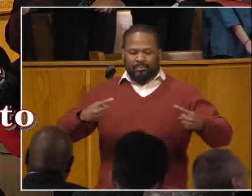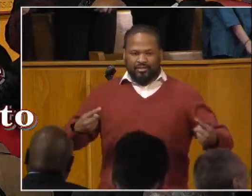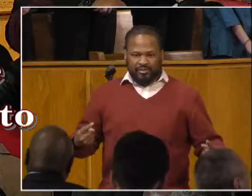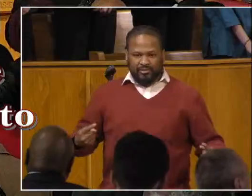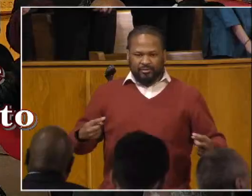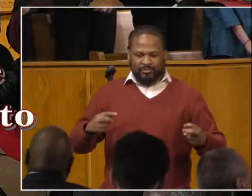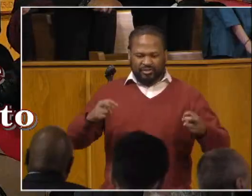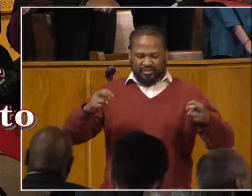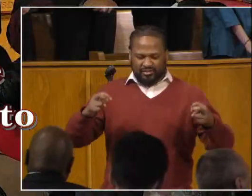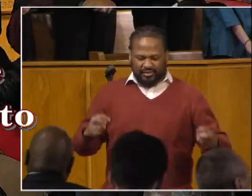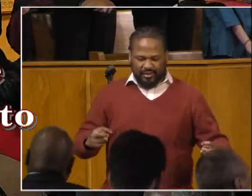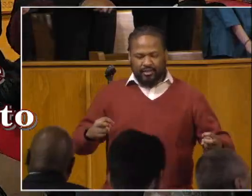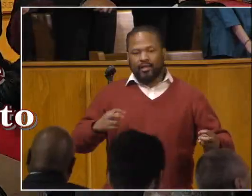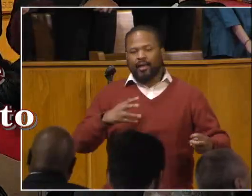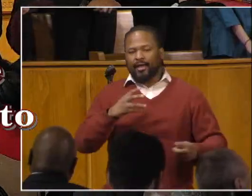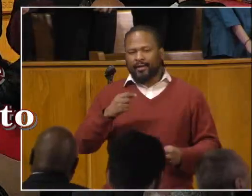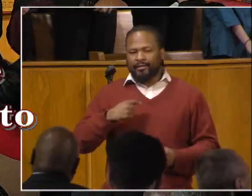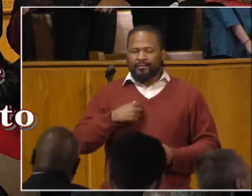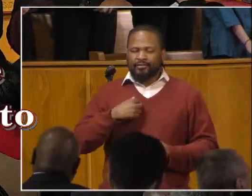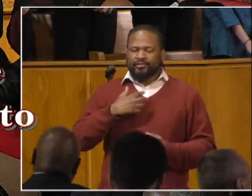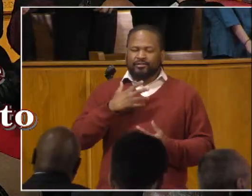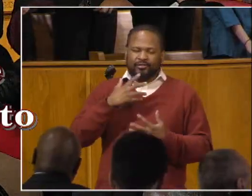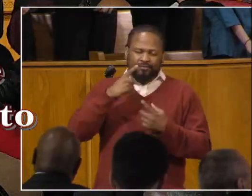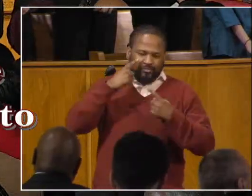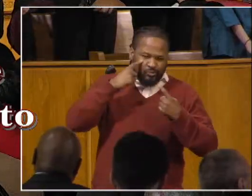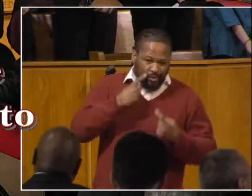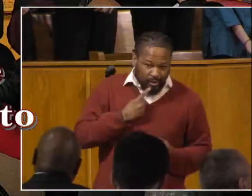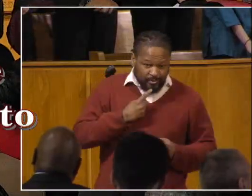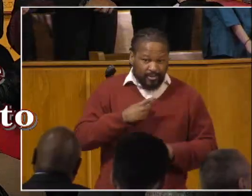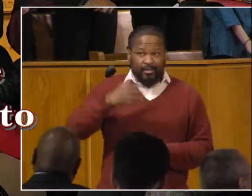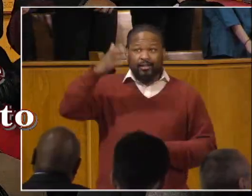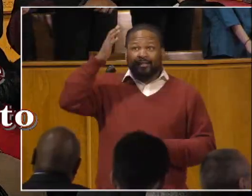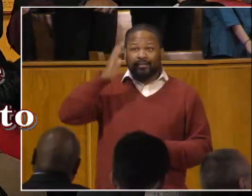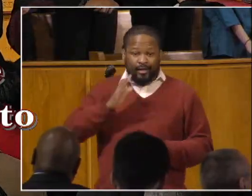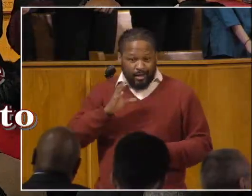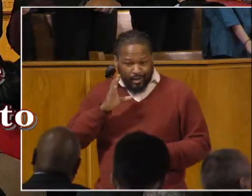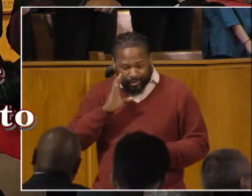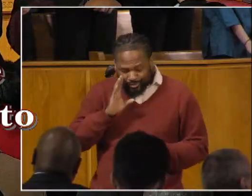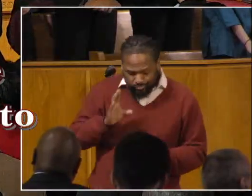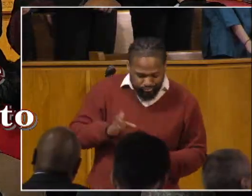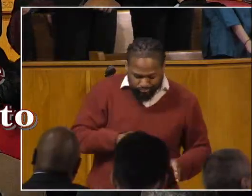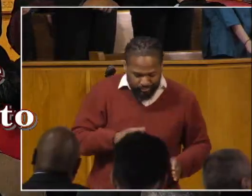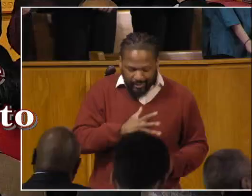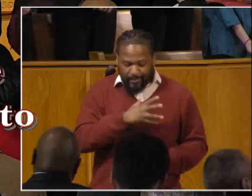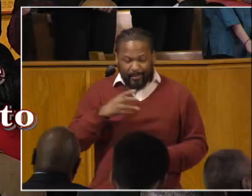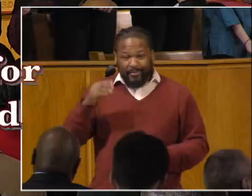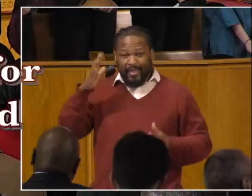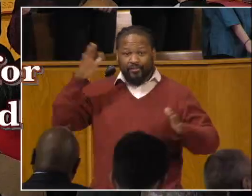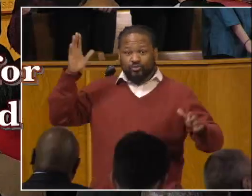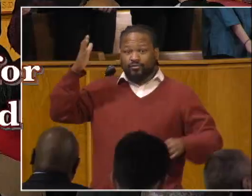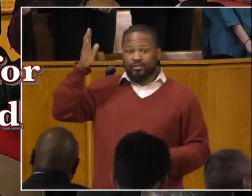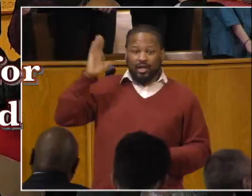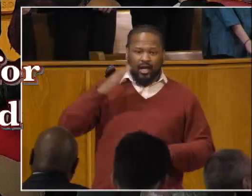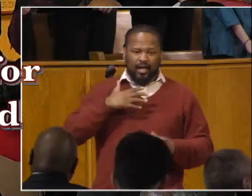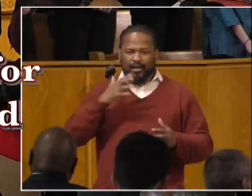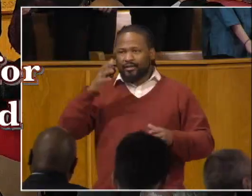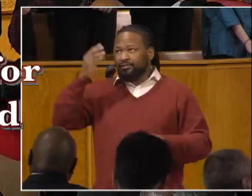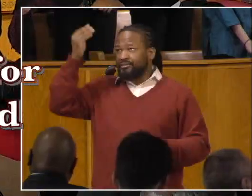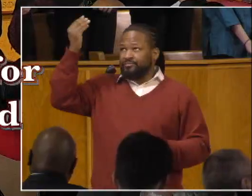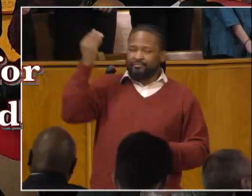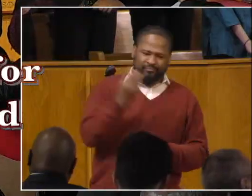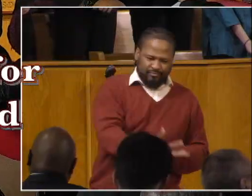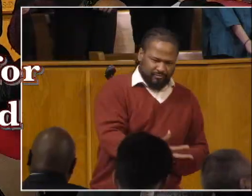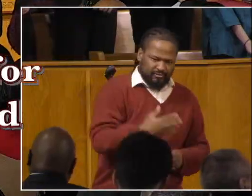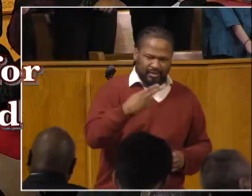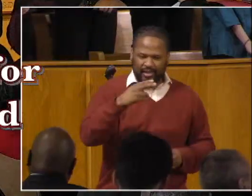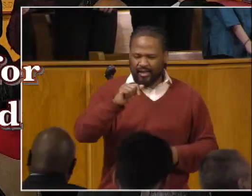wept. And God heard the voice of the lad. Then the angel of God called to Hagar out of heaven and said to